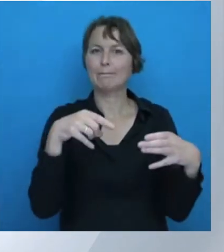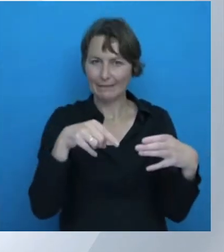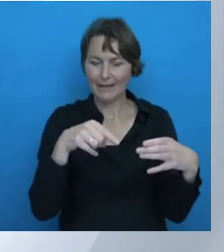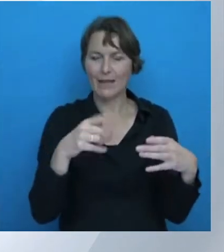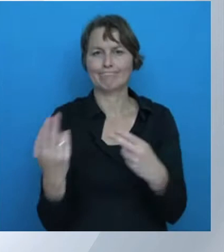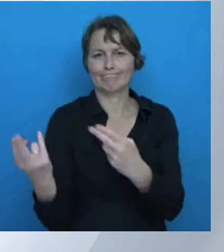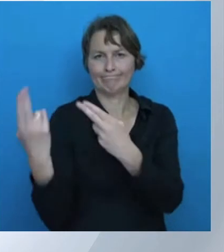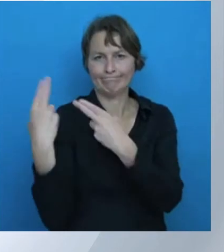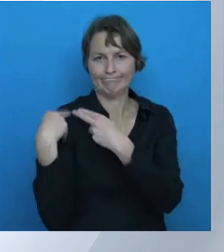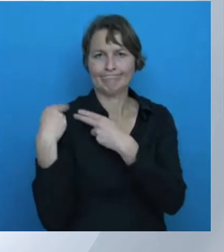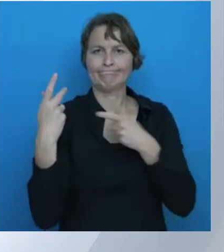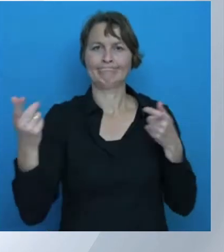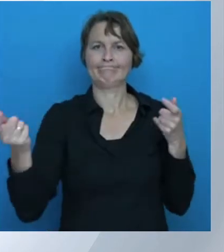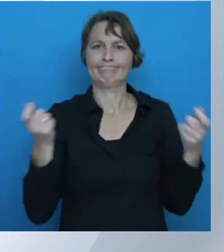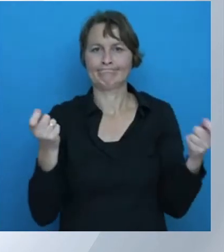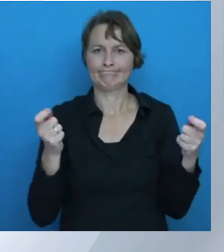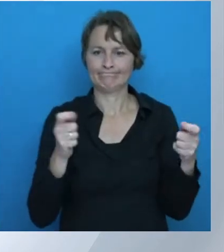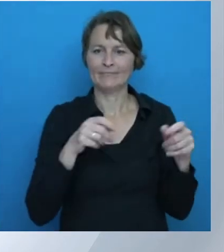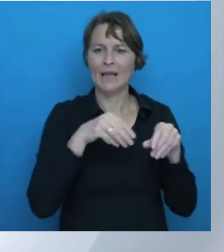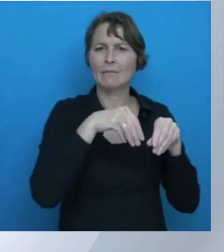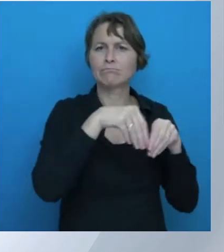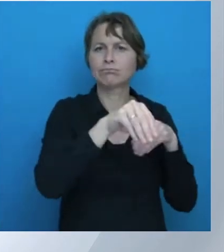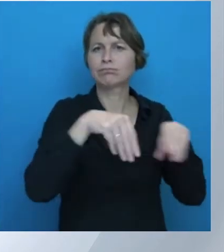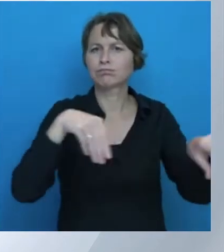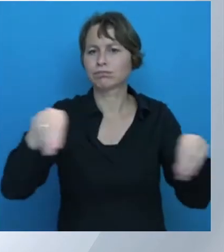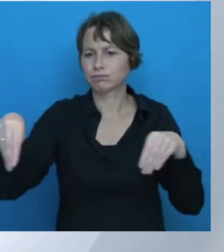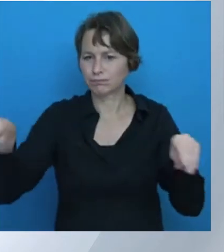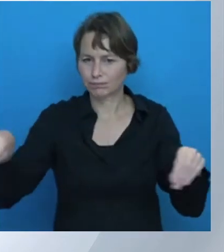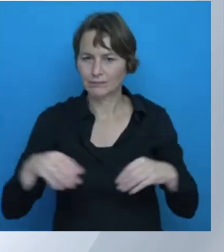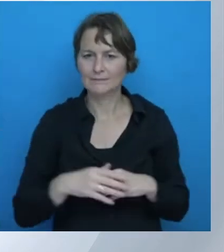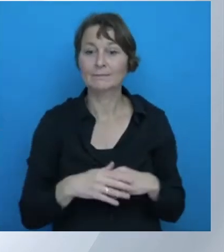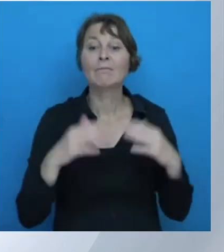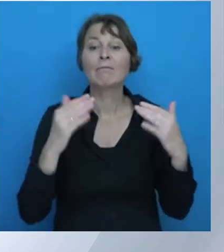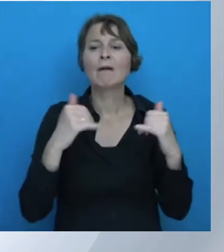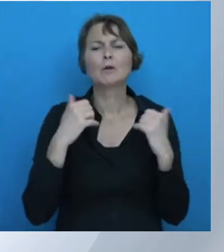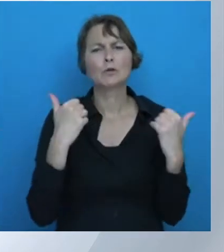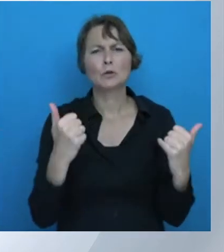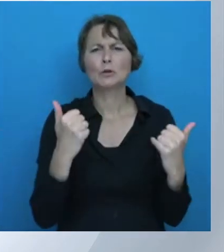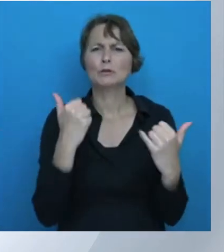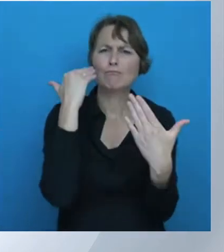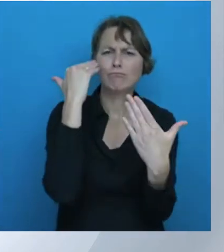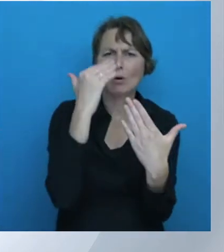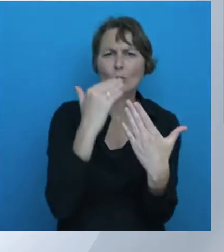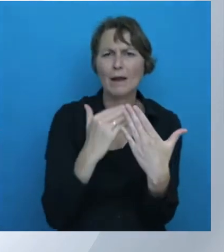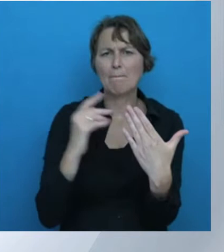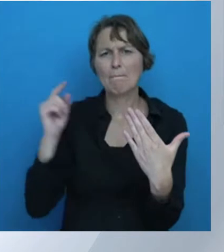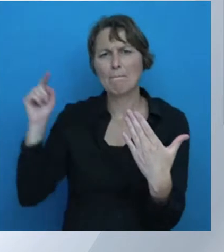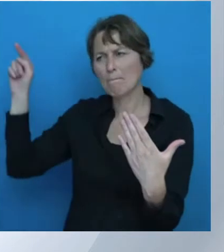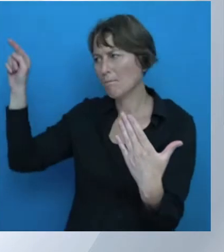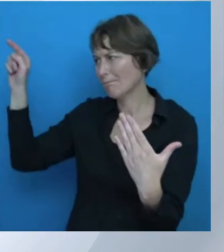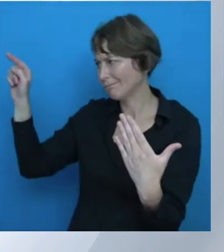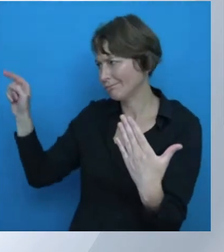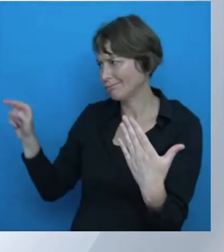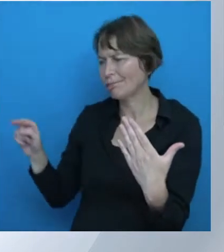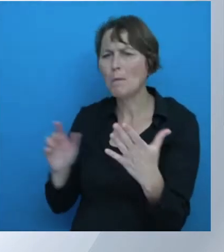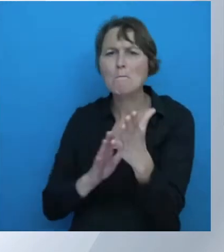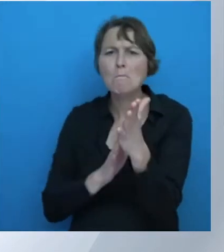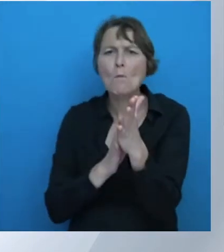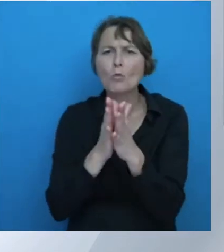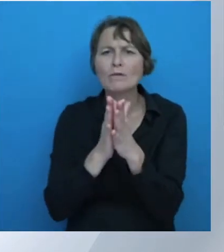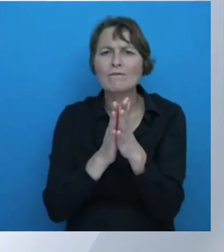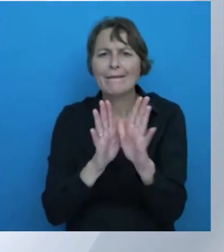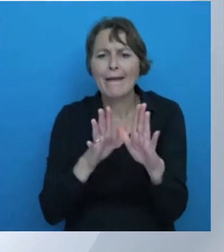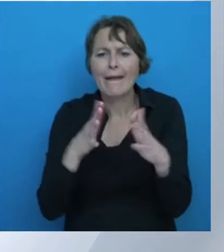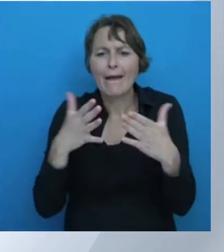an empathy program to drive motivation, make high-quality learning resources available and integrate these into onboarding, form a team